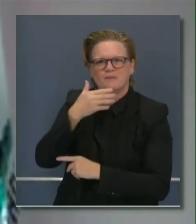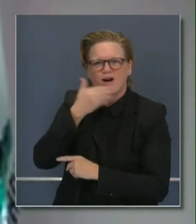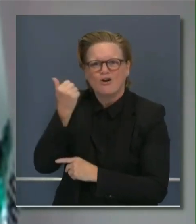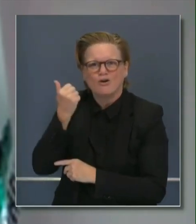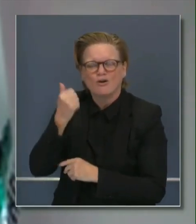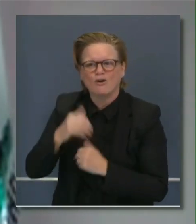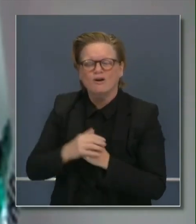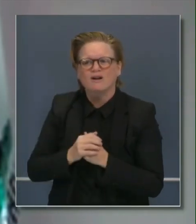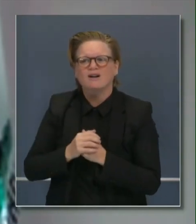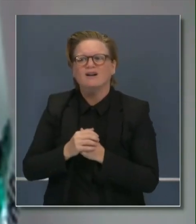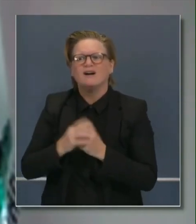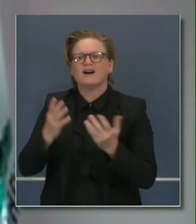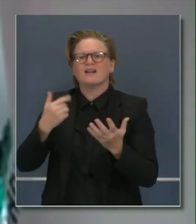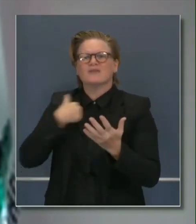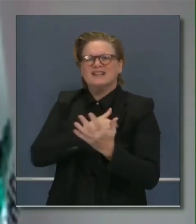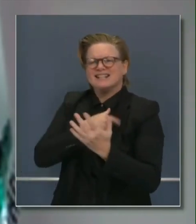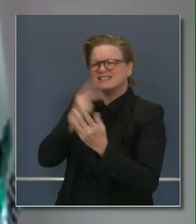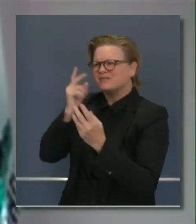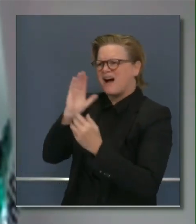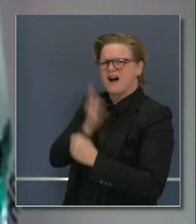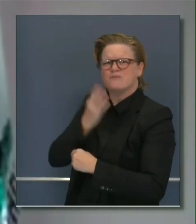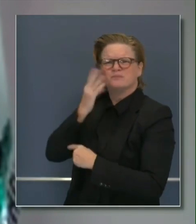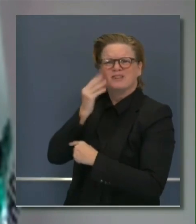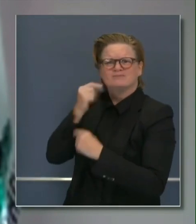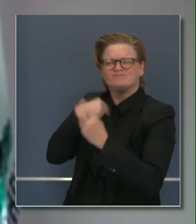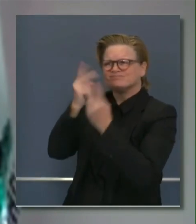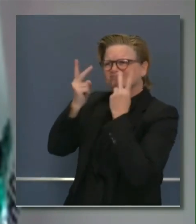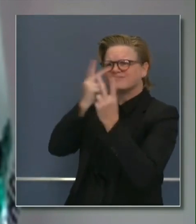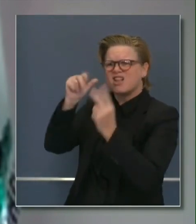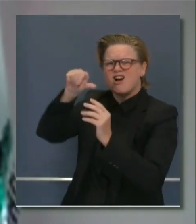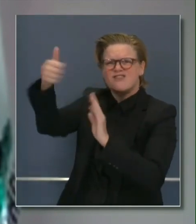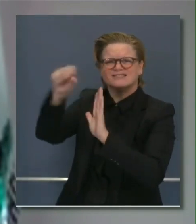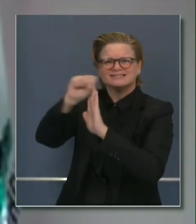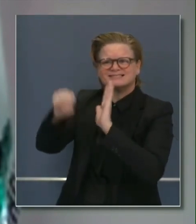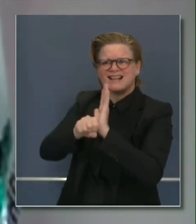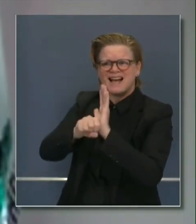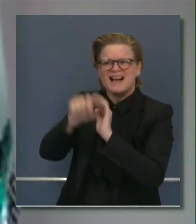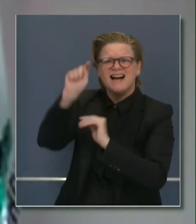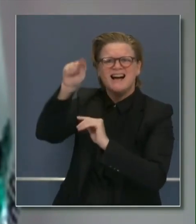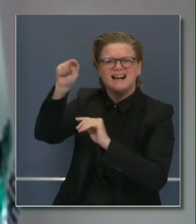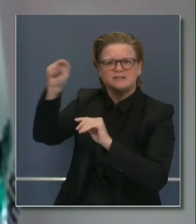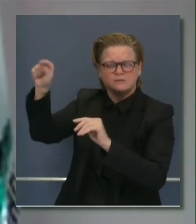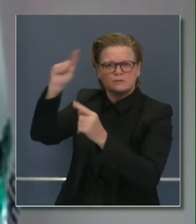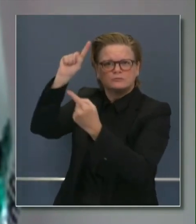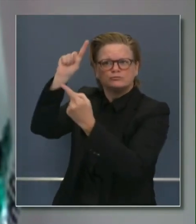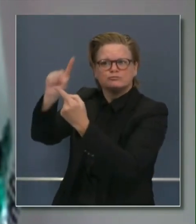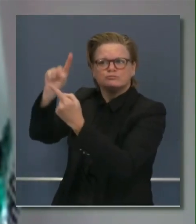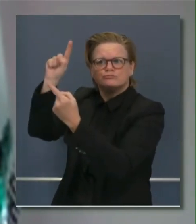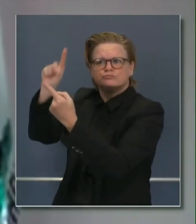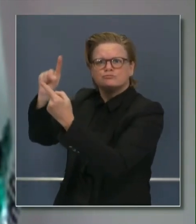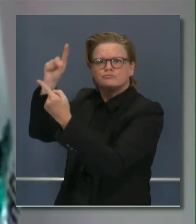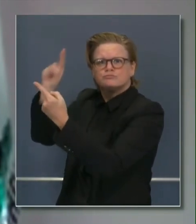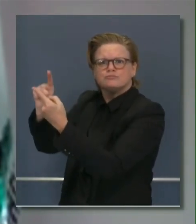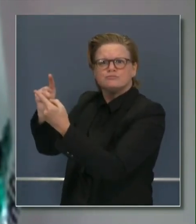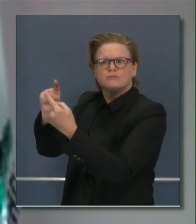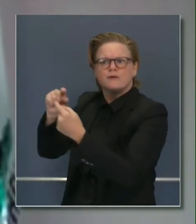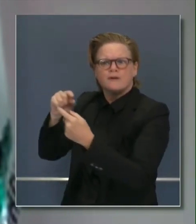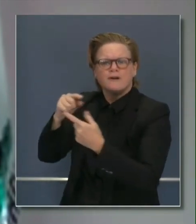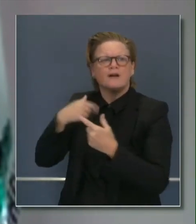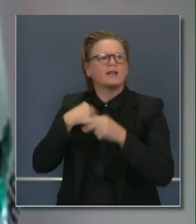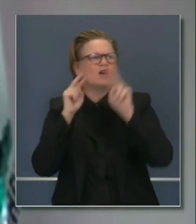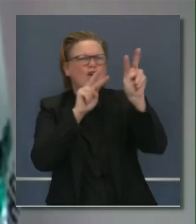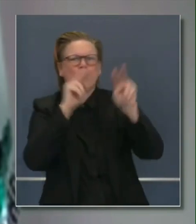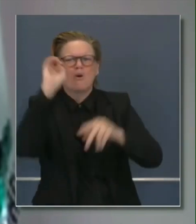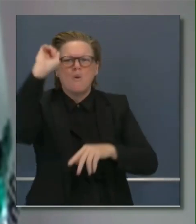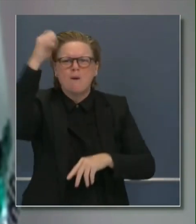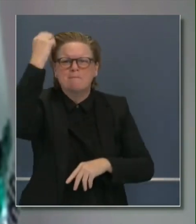states achieve similar reductions in transmission. And frankly, we look to Europe. They've always been a couple of weeks, if